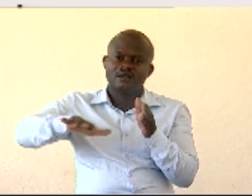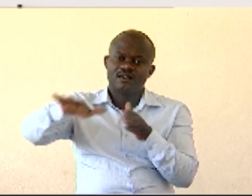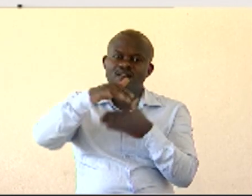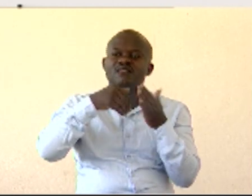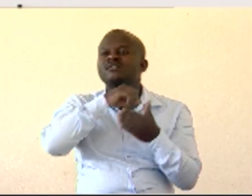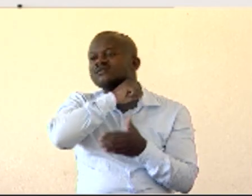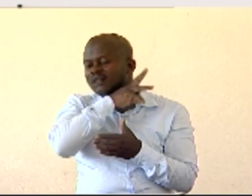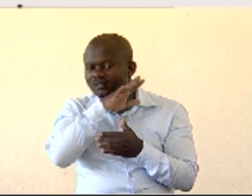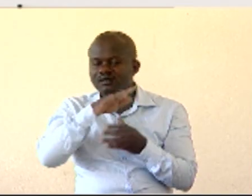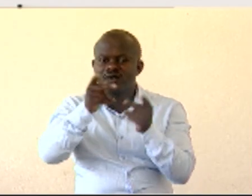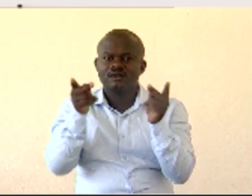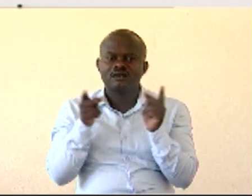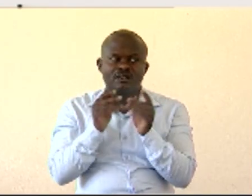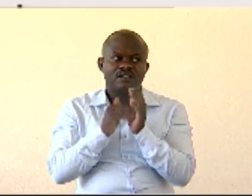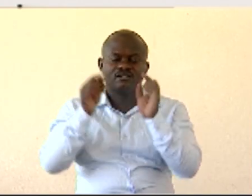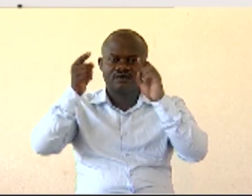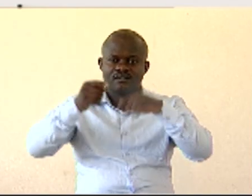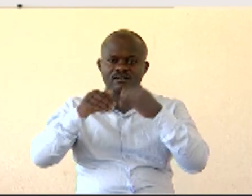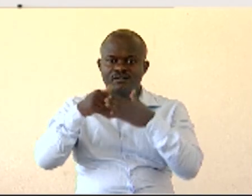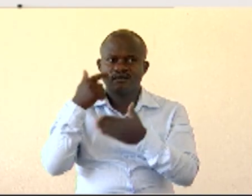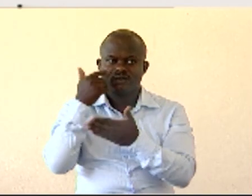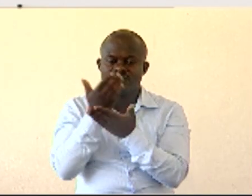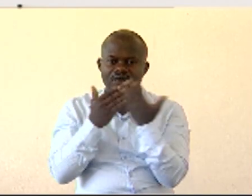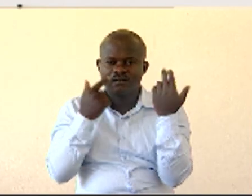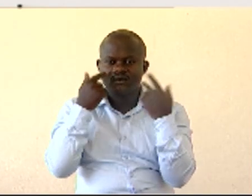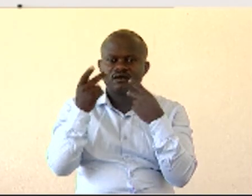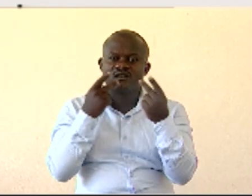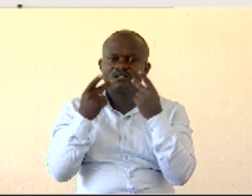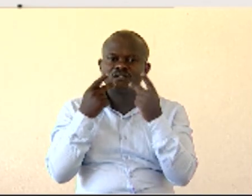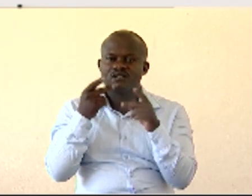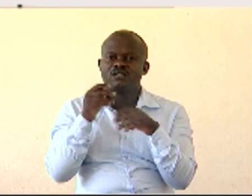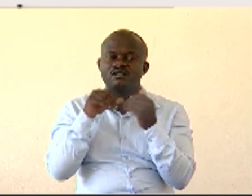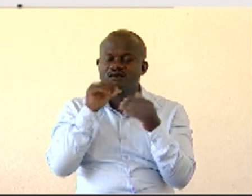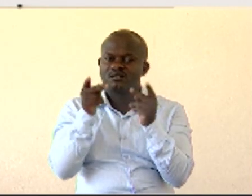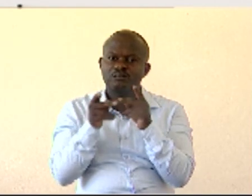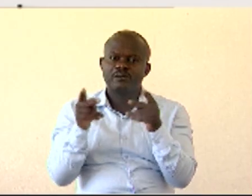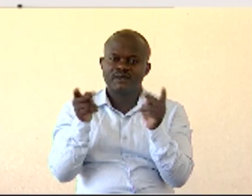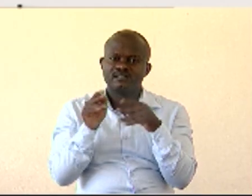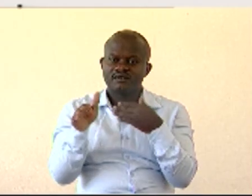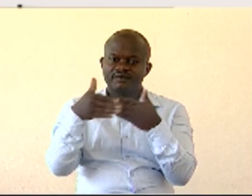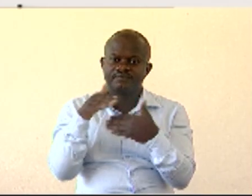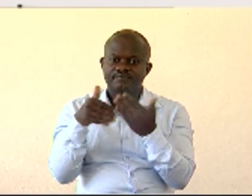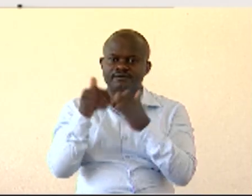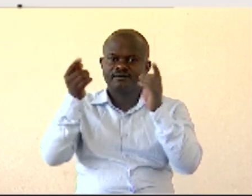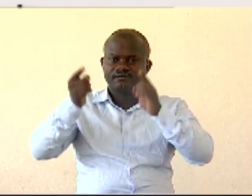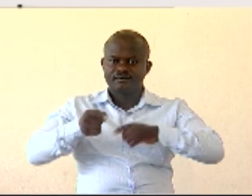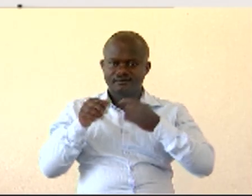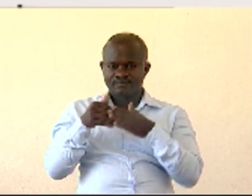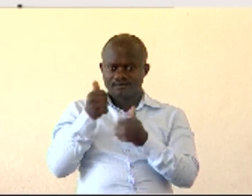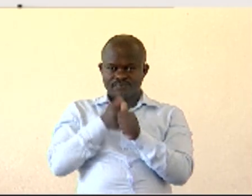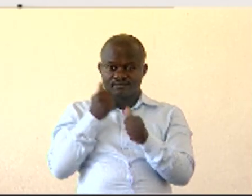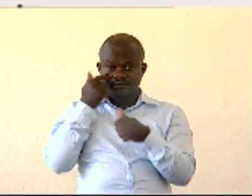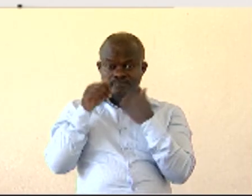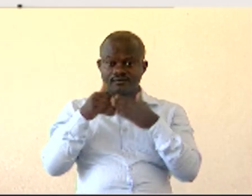in a dustbin, and comes when they find the food is not closed. And you come and eat that food which has